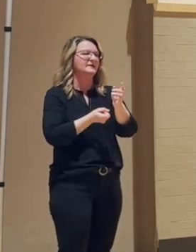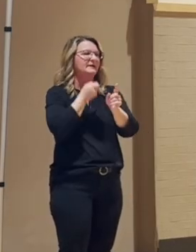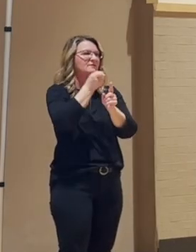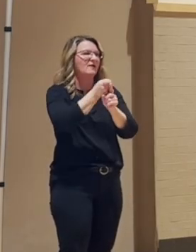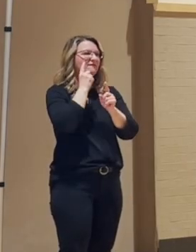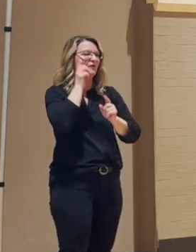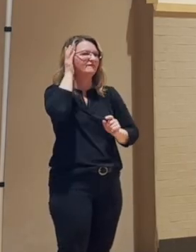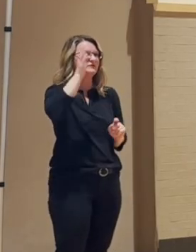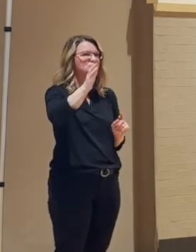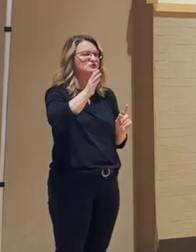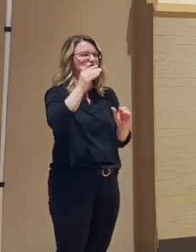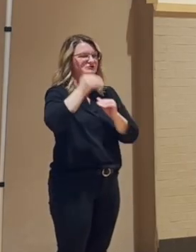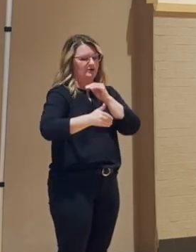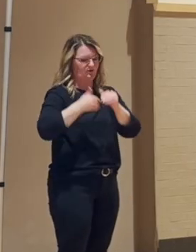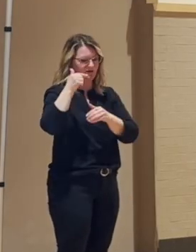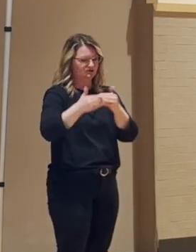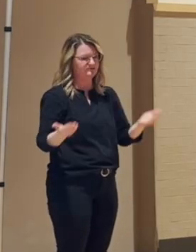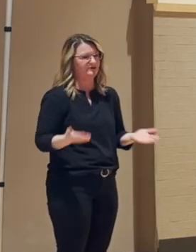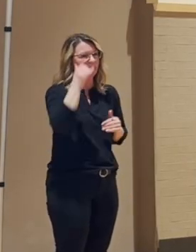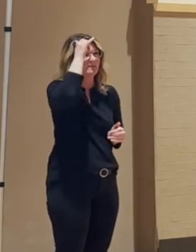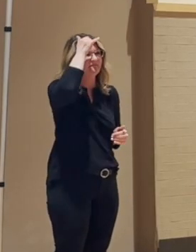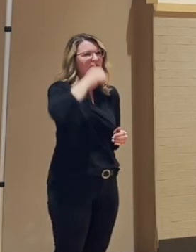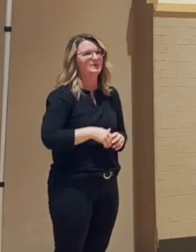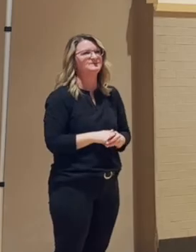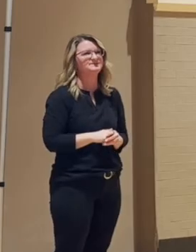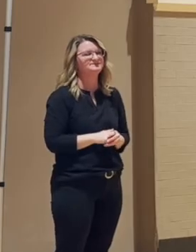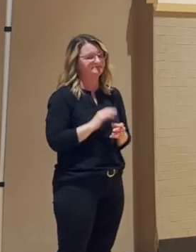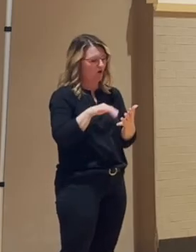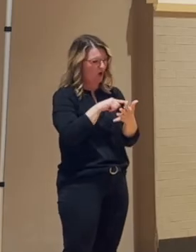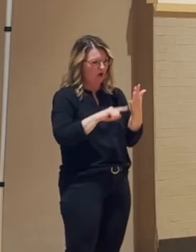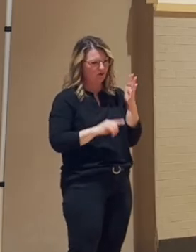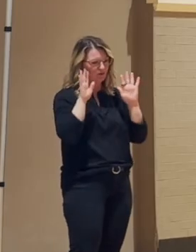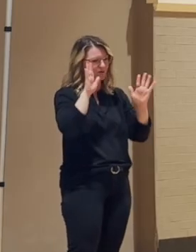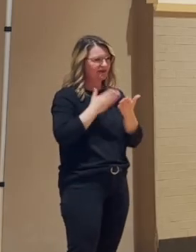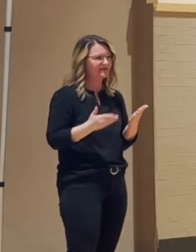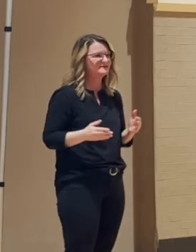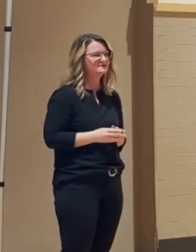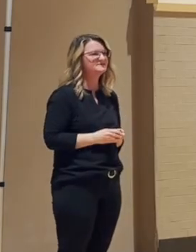for future generations in Buffalo. All great things.